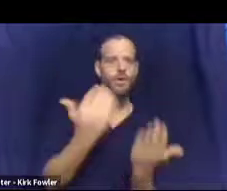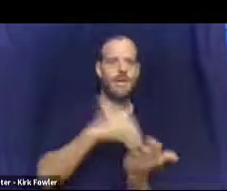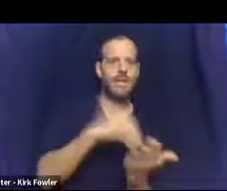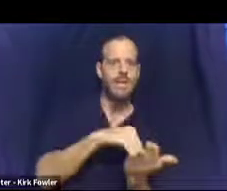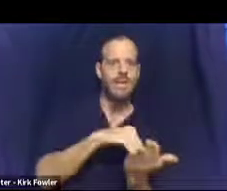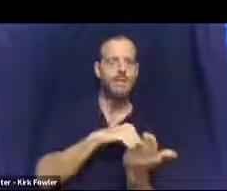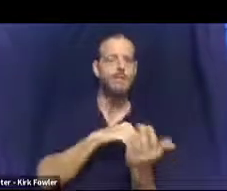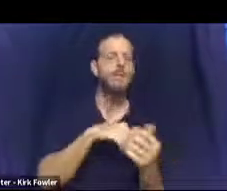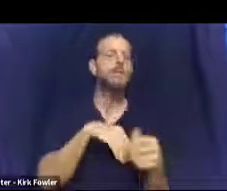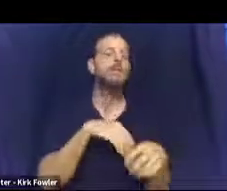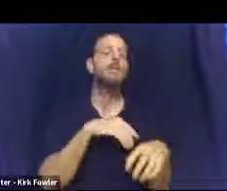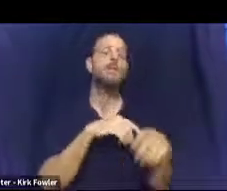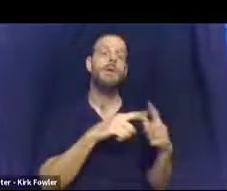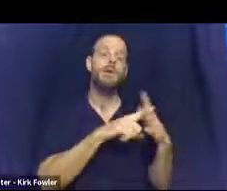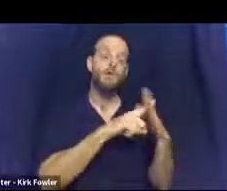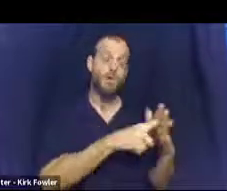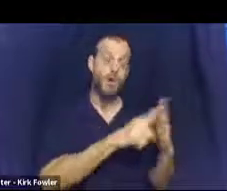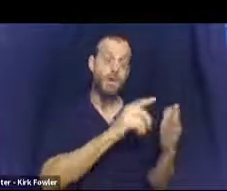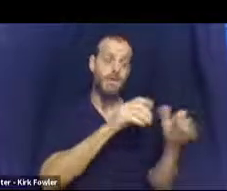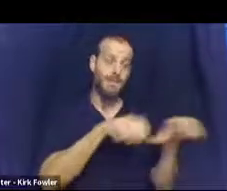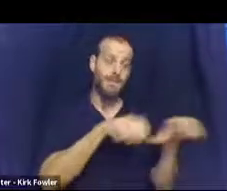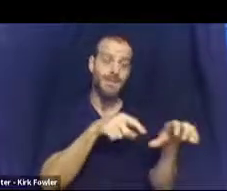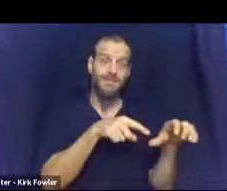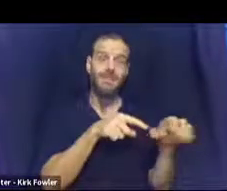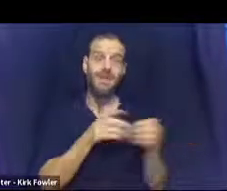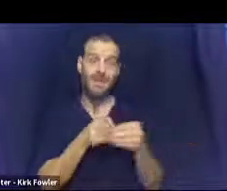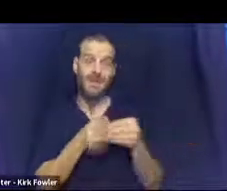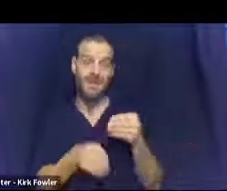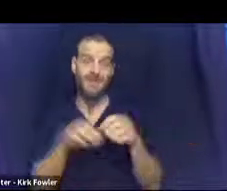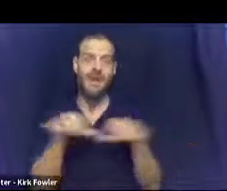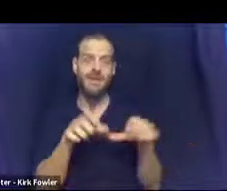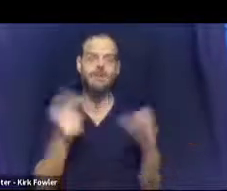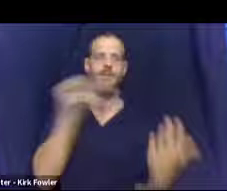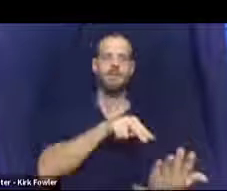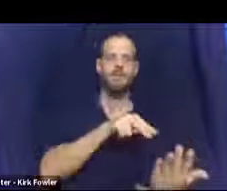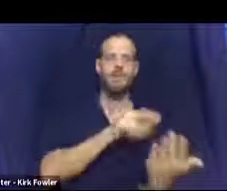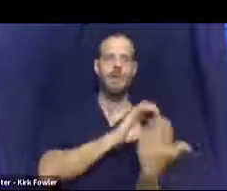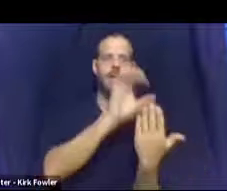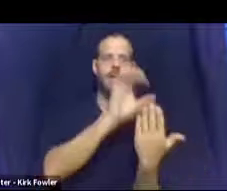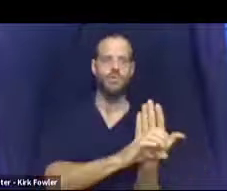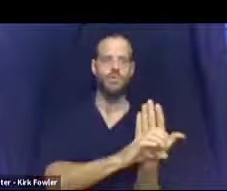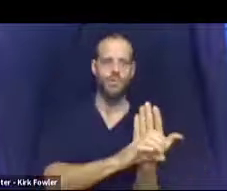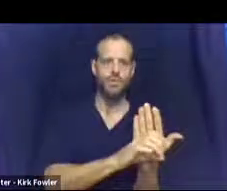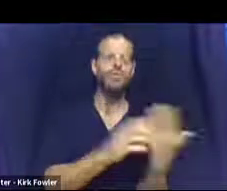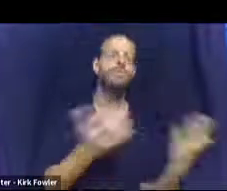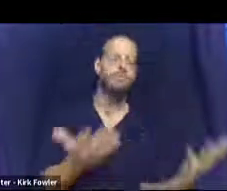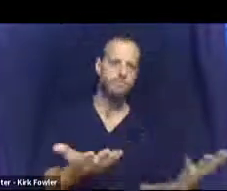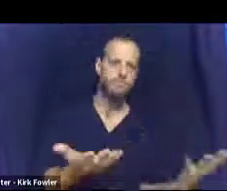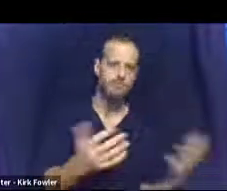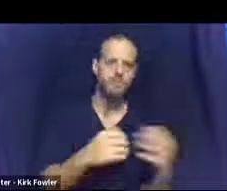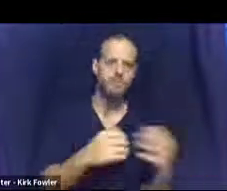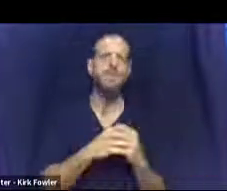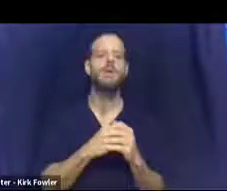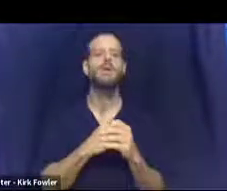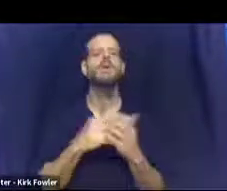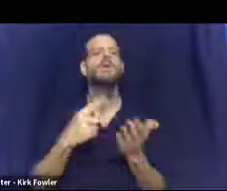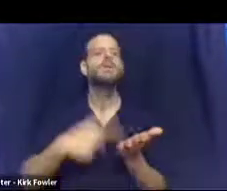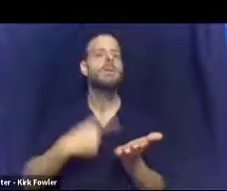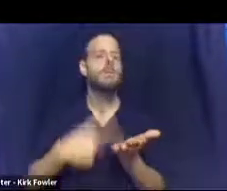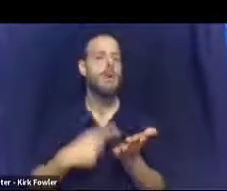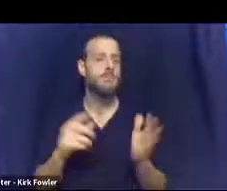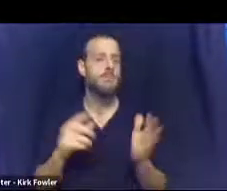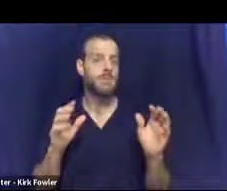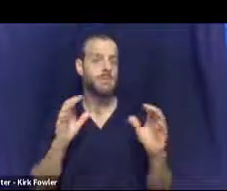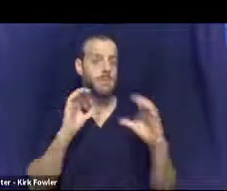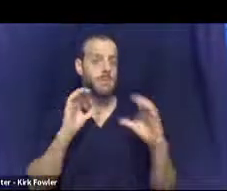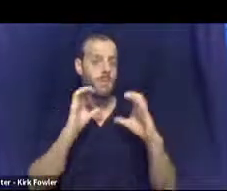within the activity. And I will show you some examples of a calendar system or a communication system within an activity. The end of the